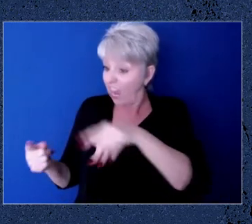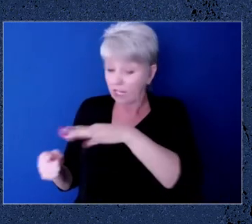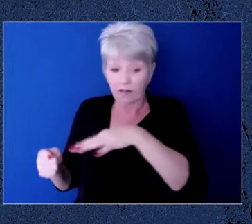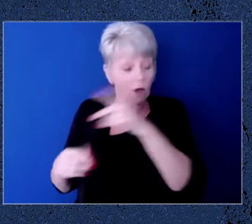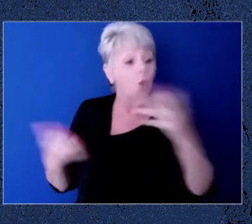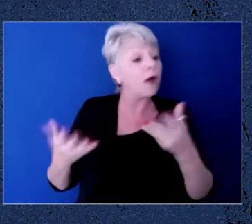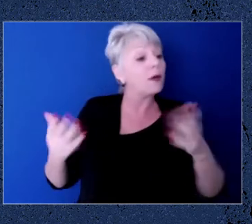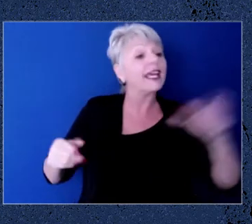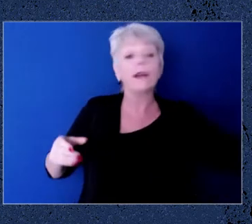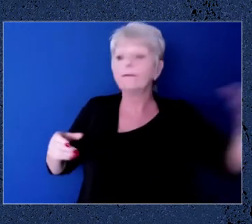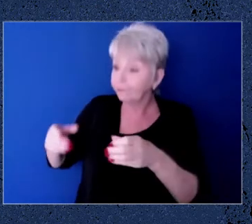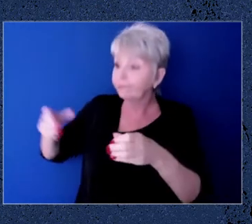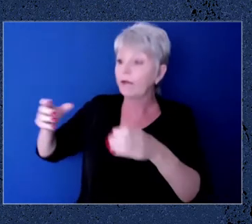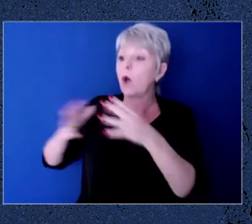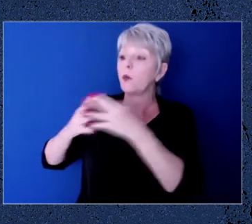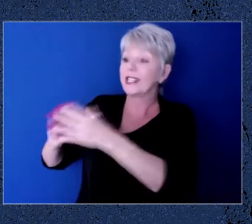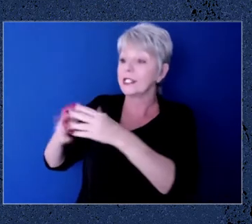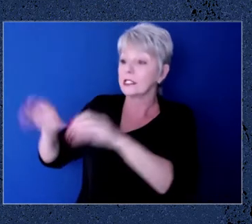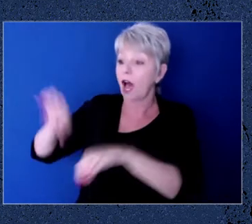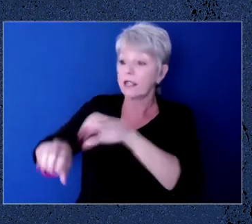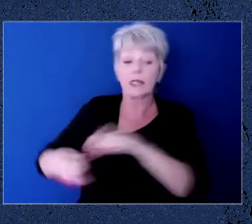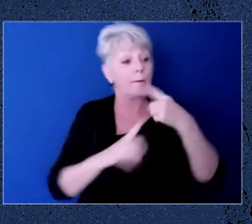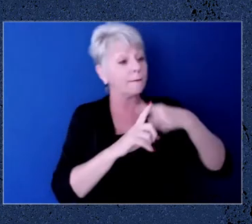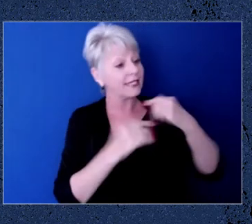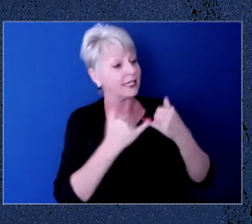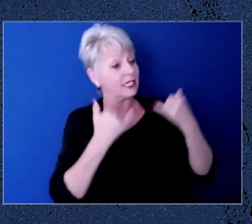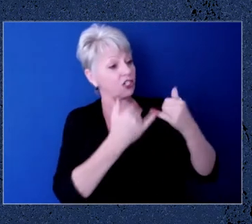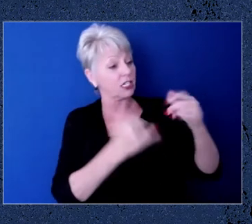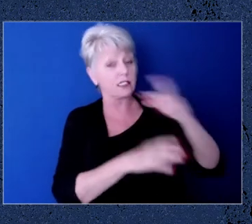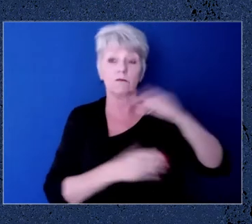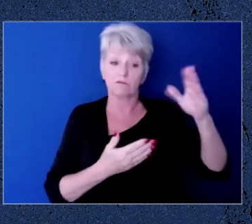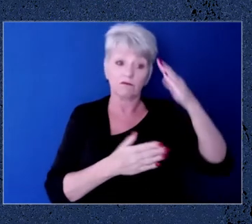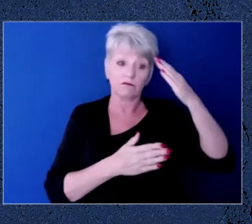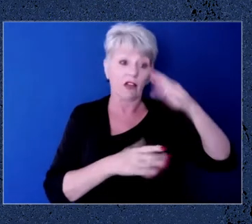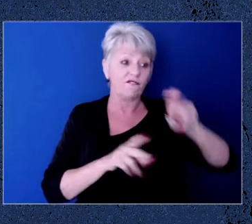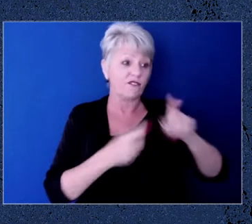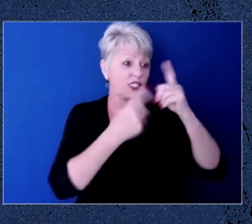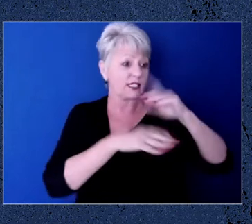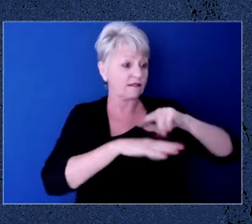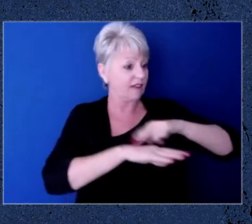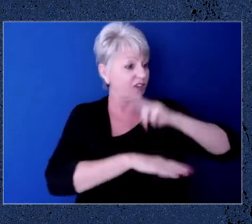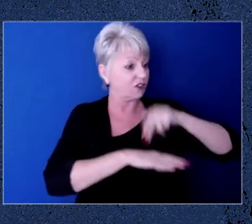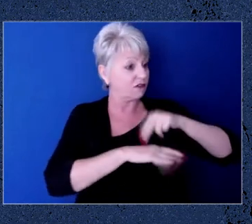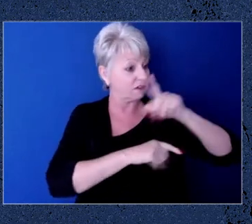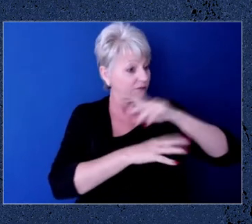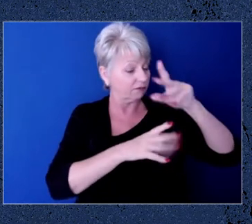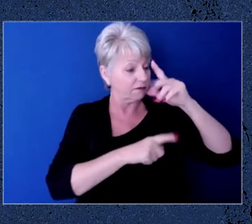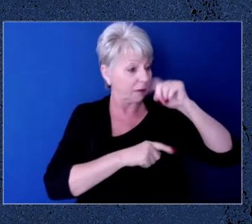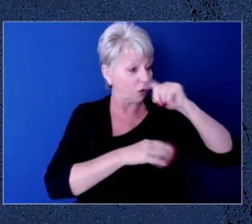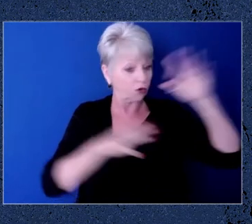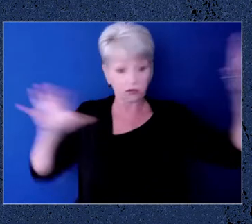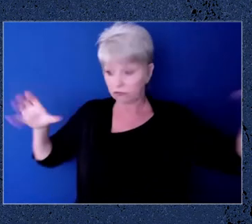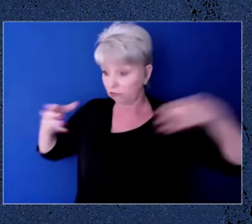Indigenous tradition of intellectual and, science as well? Yeah, and not only. I mean, there are biologists and,